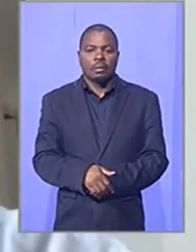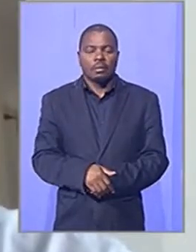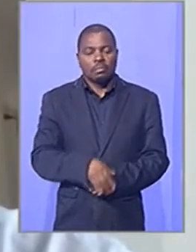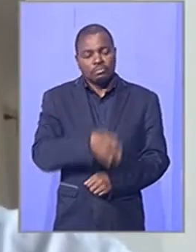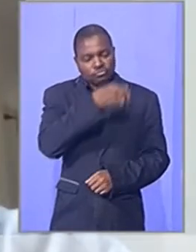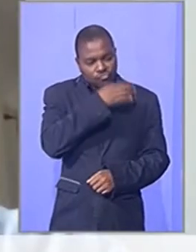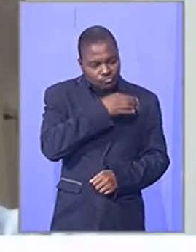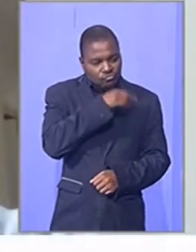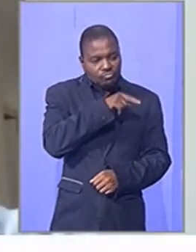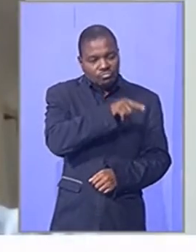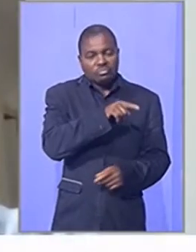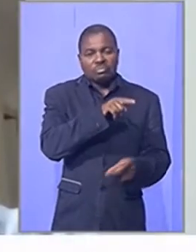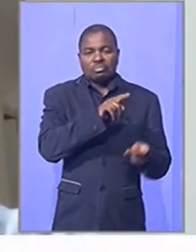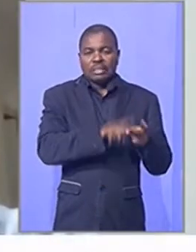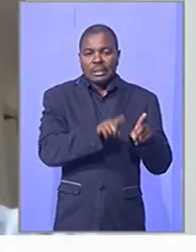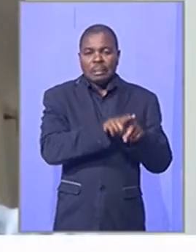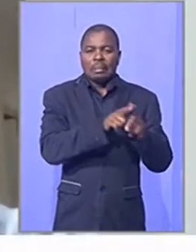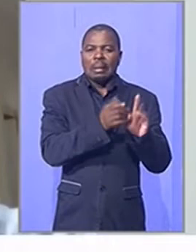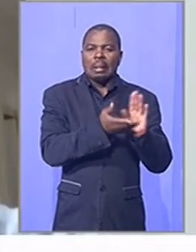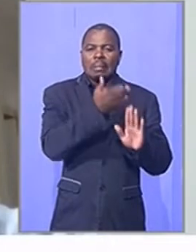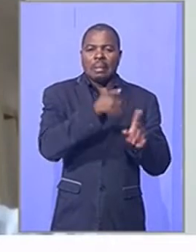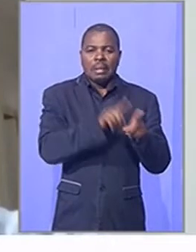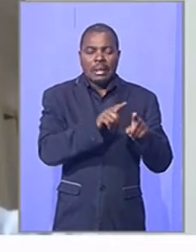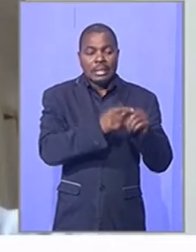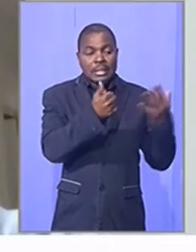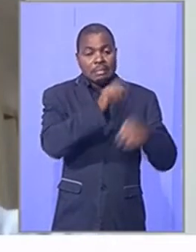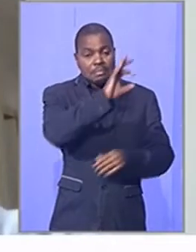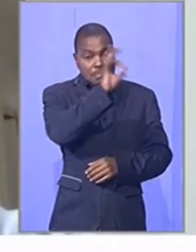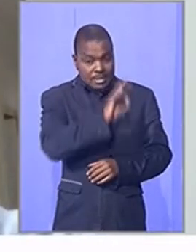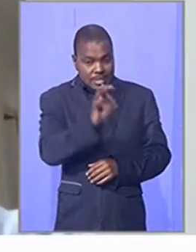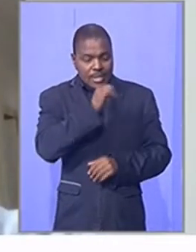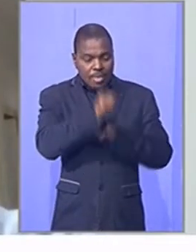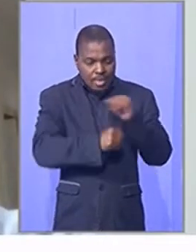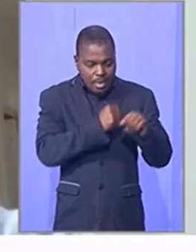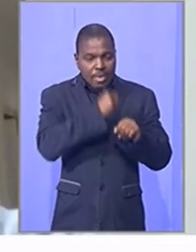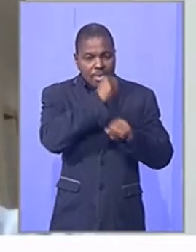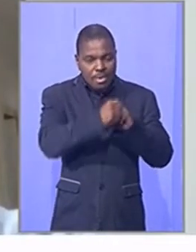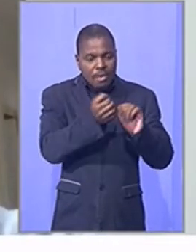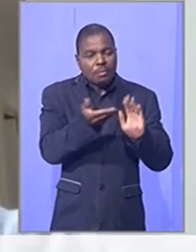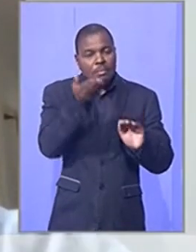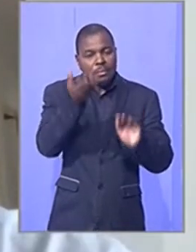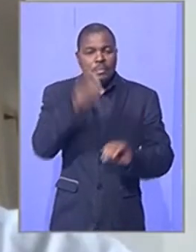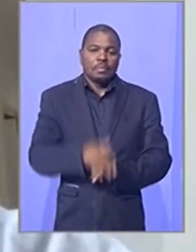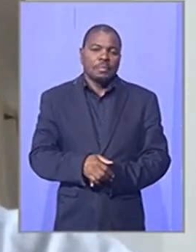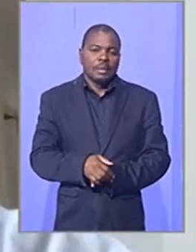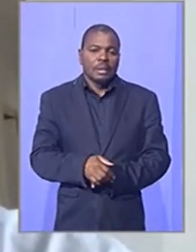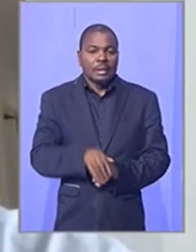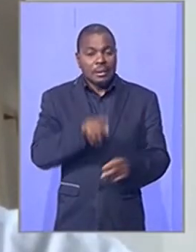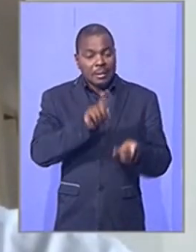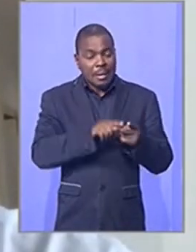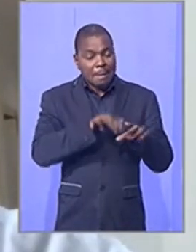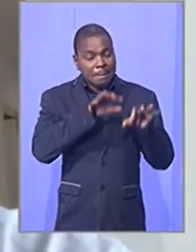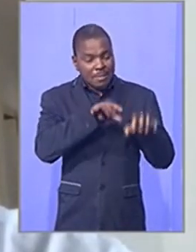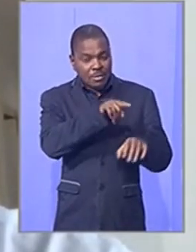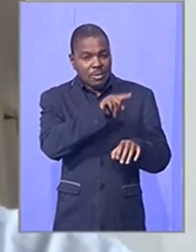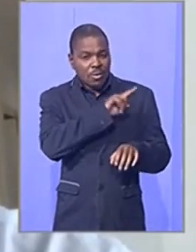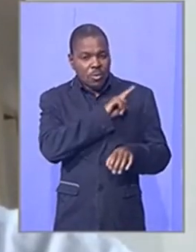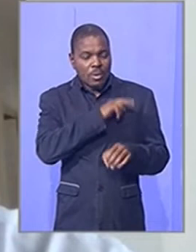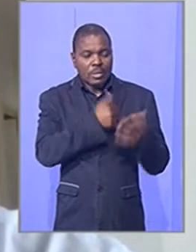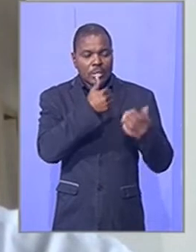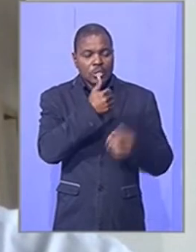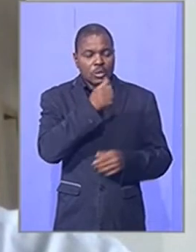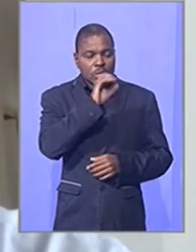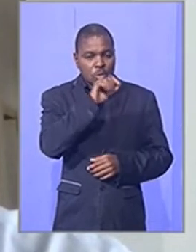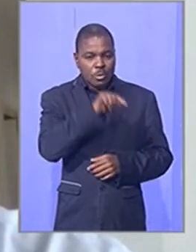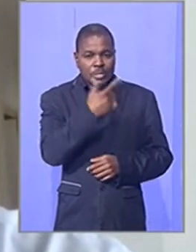has also continued to accelerate. We see that sitting at 6% on a year-on-year basis, and the monthly pressure there is at